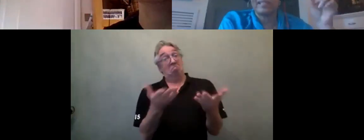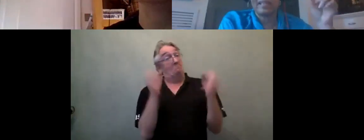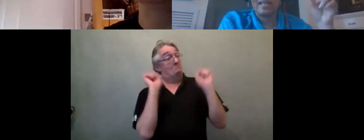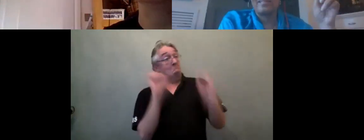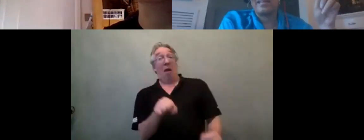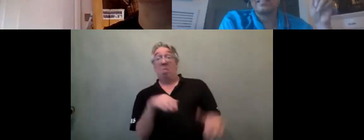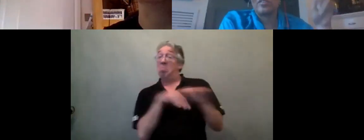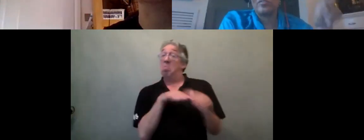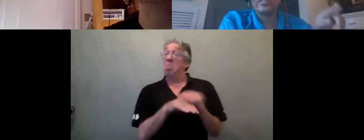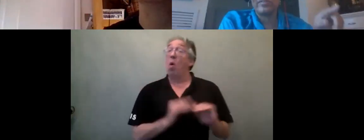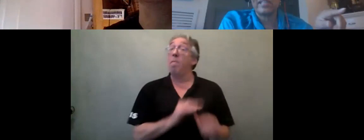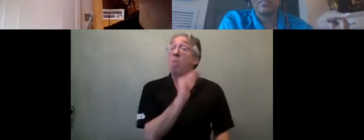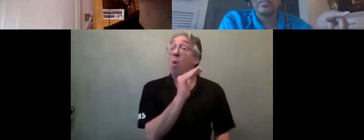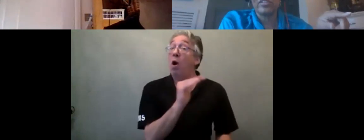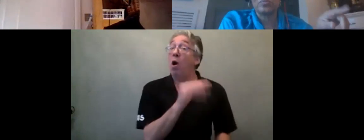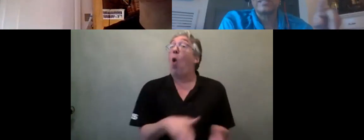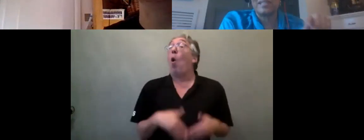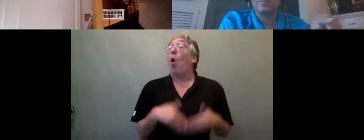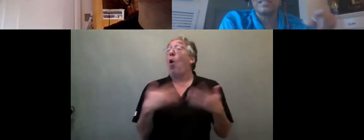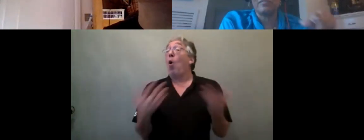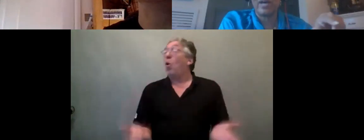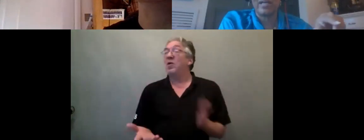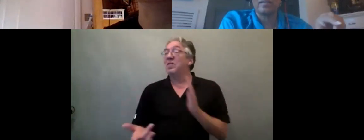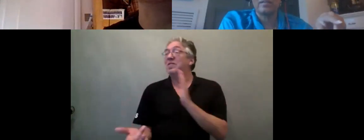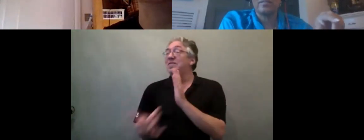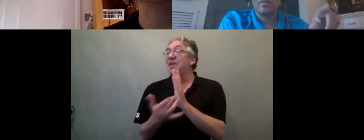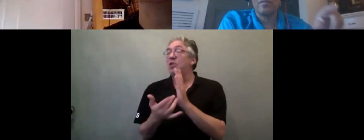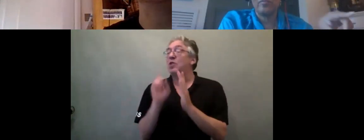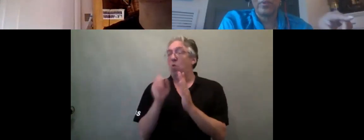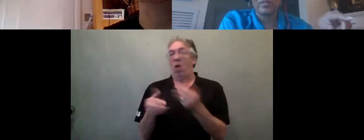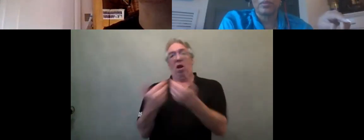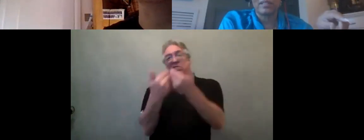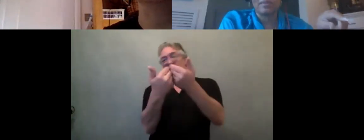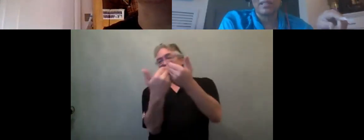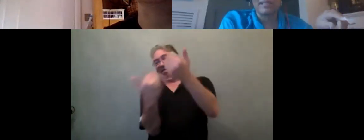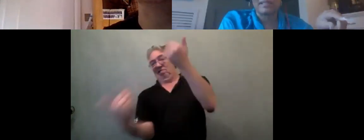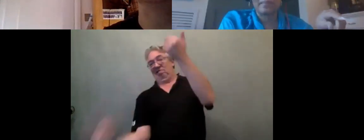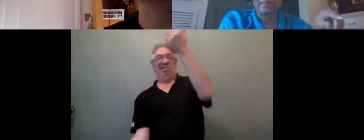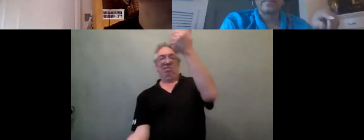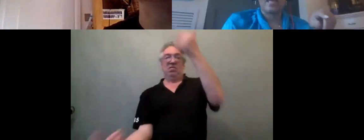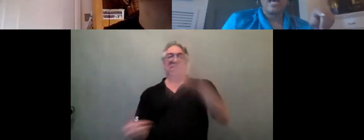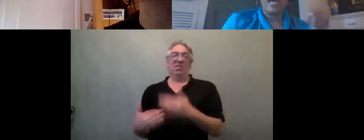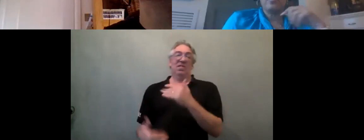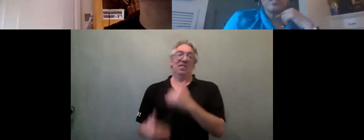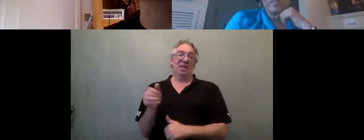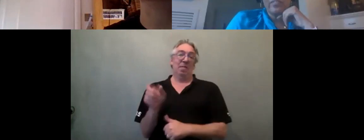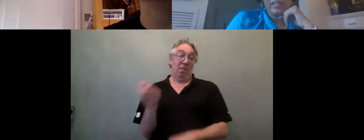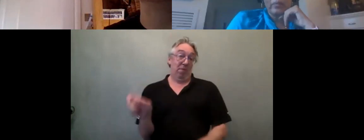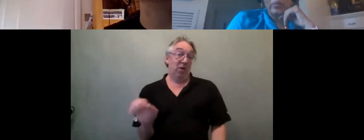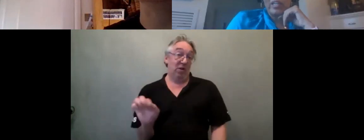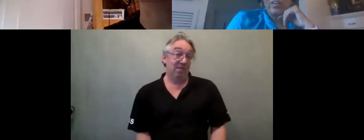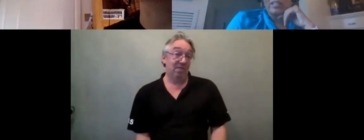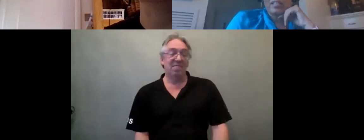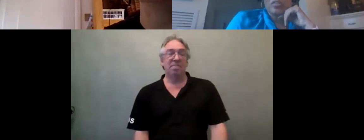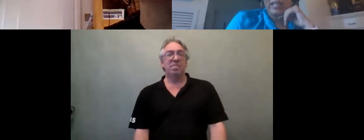the risk that exclusionary technologies will deepen the divide for persons with disabilities. And more specifically,